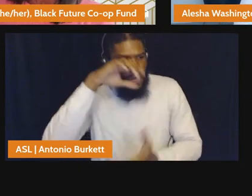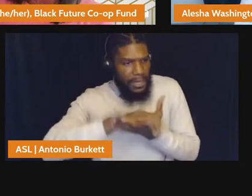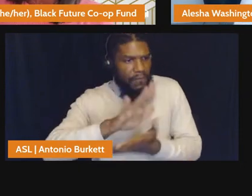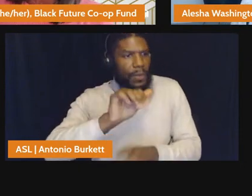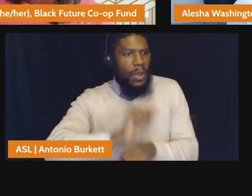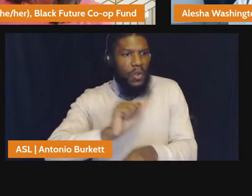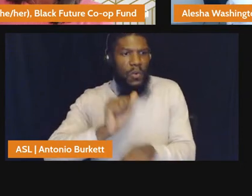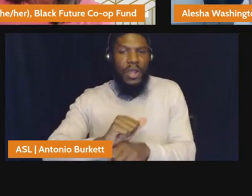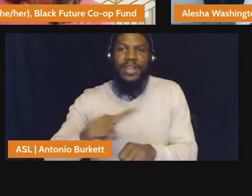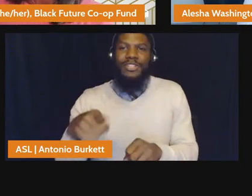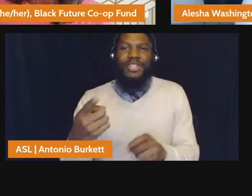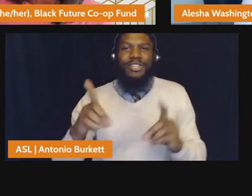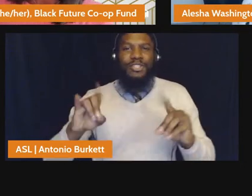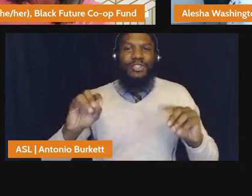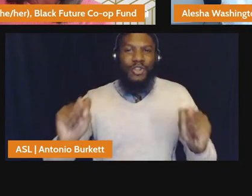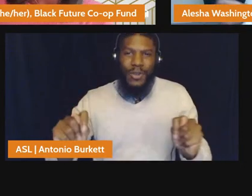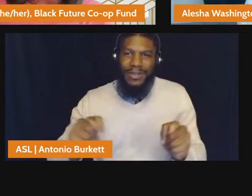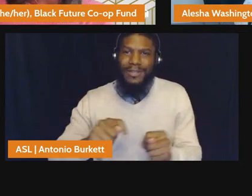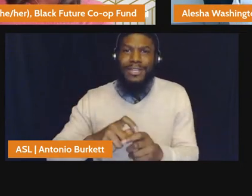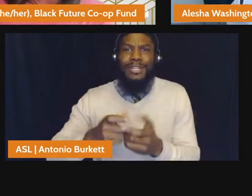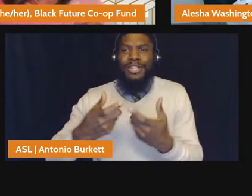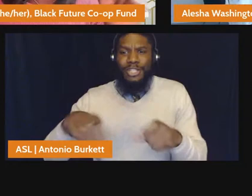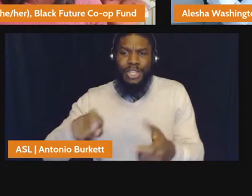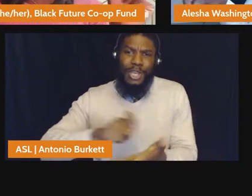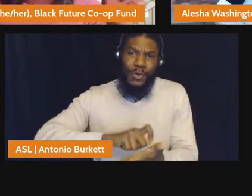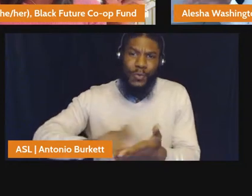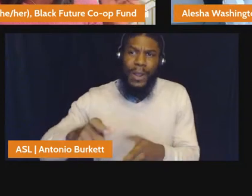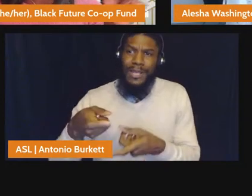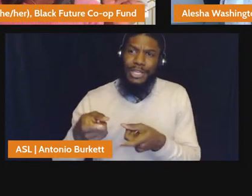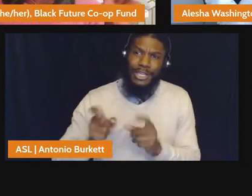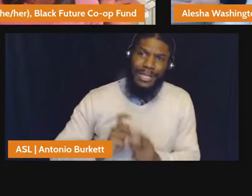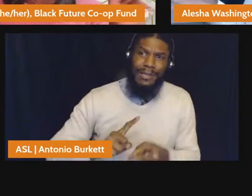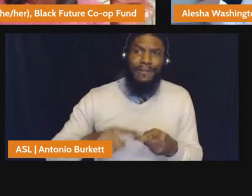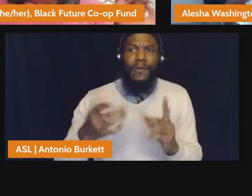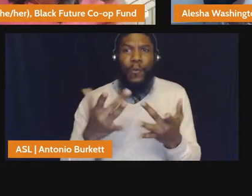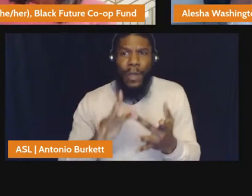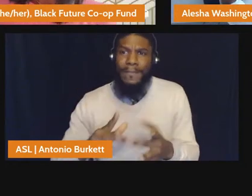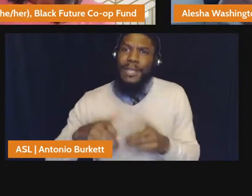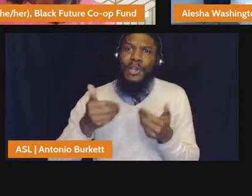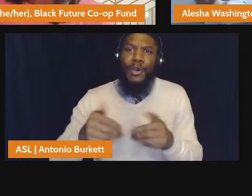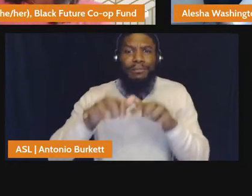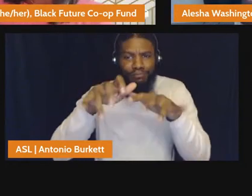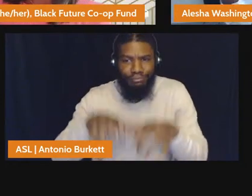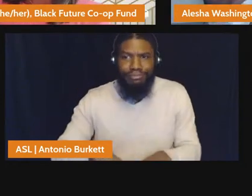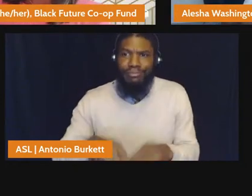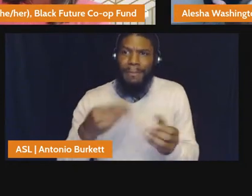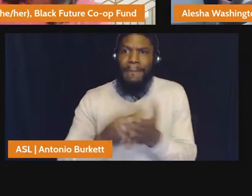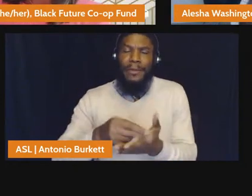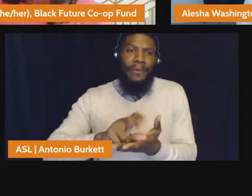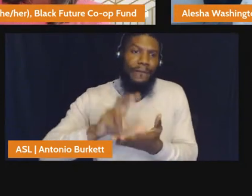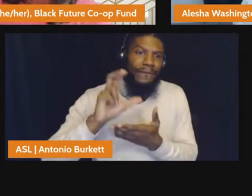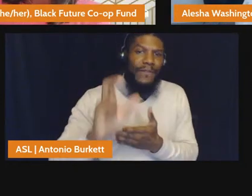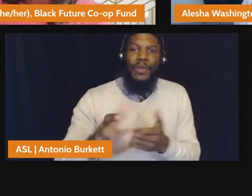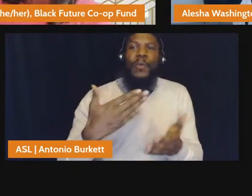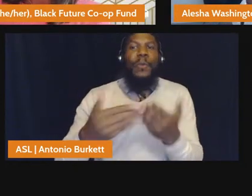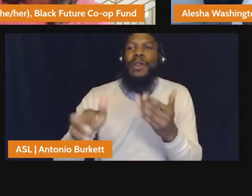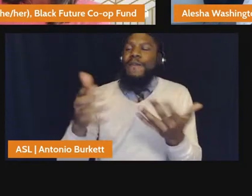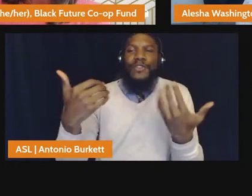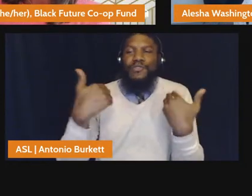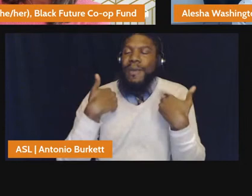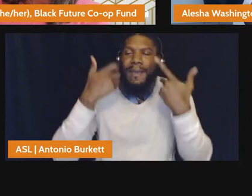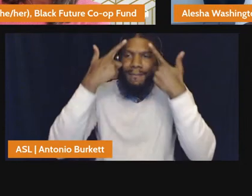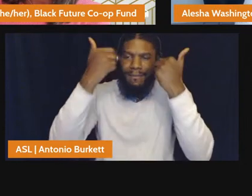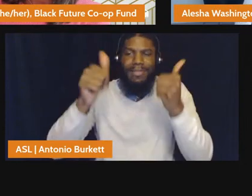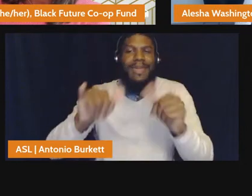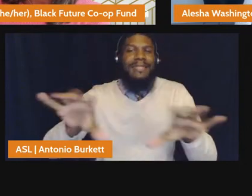do it, direct transfer, whatever the thing is. I know y'all got websites with links for people to go and do the thing. Like, that's the action I would encourage. It's just